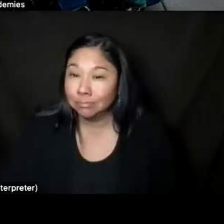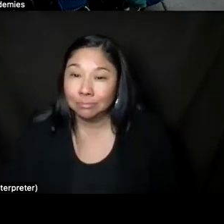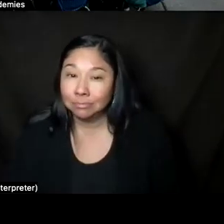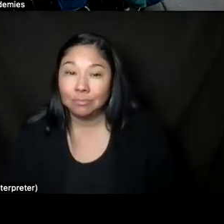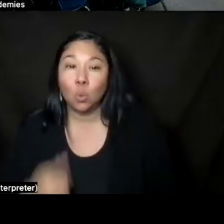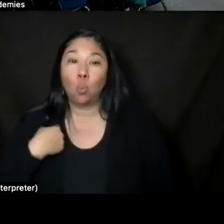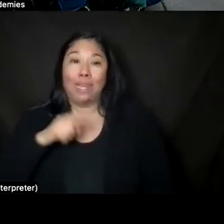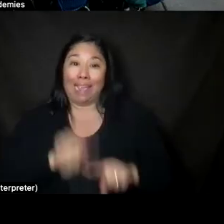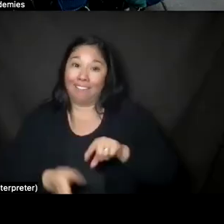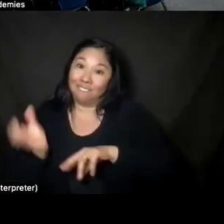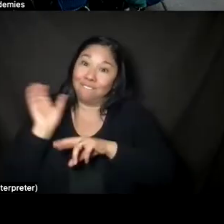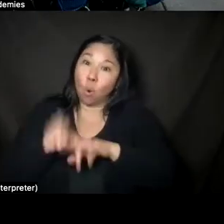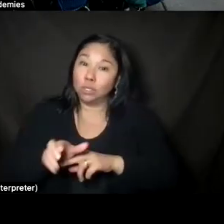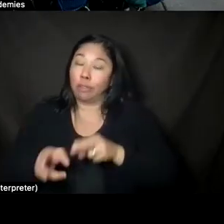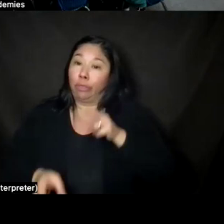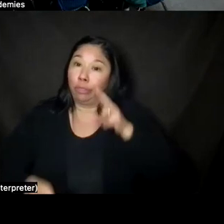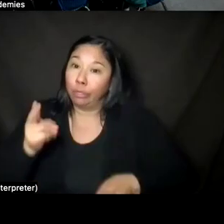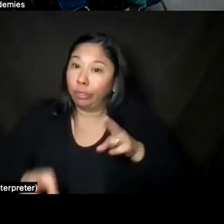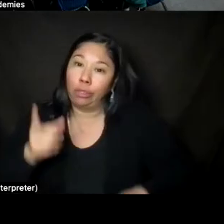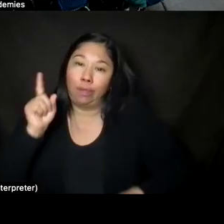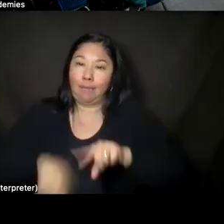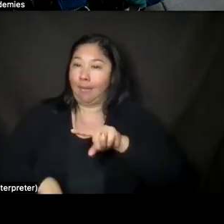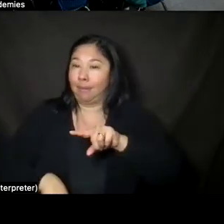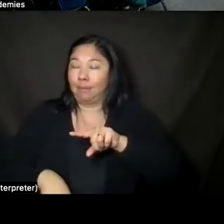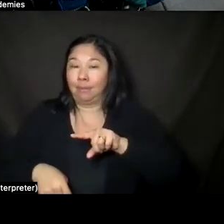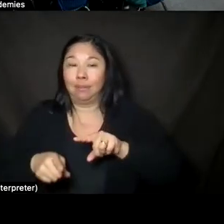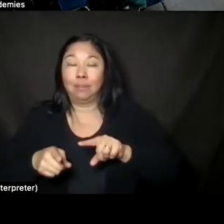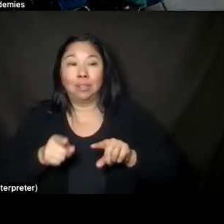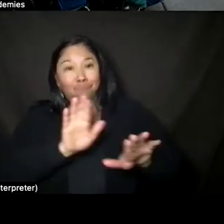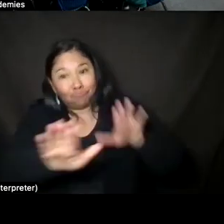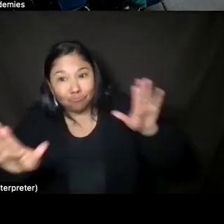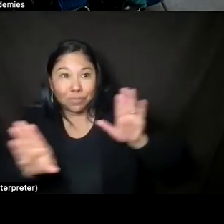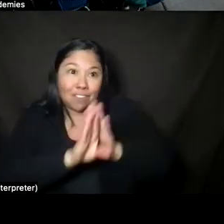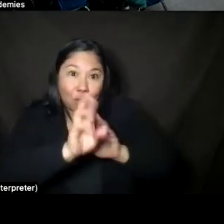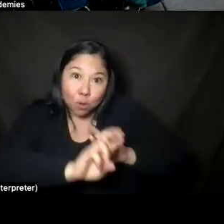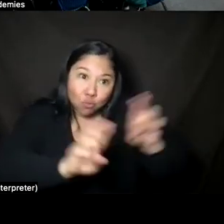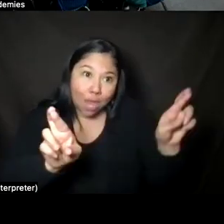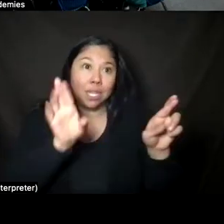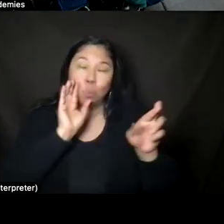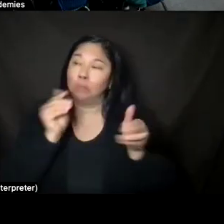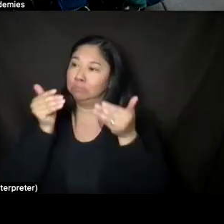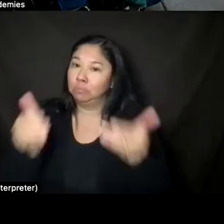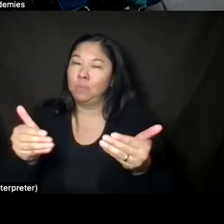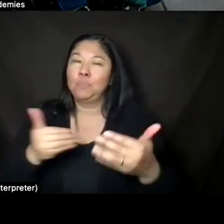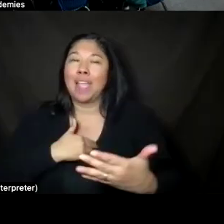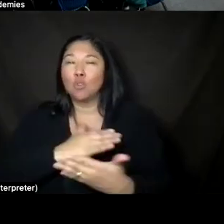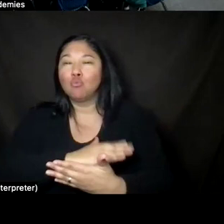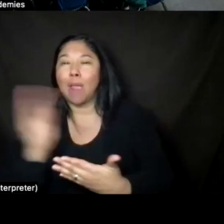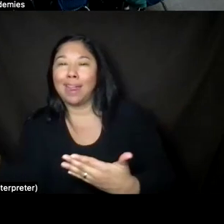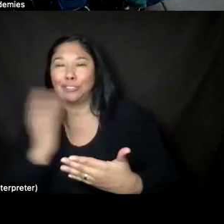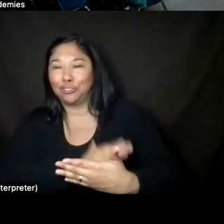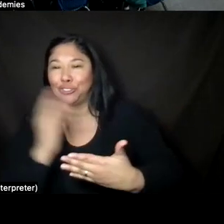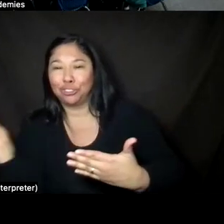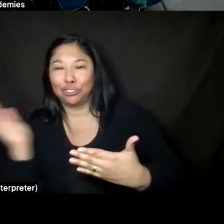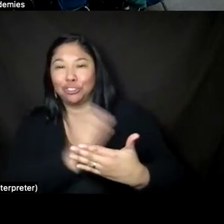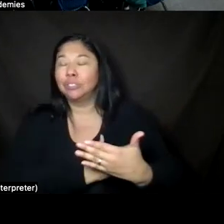rush them. There's nothing we can do to speed it up. When they're developmentally ready, then they are ready for it. So there's a range. They learn to read and